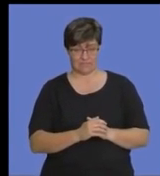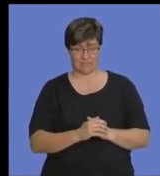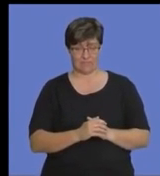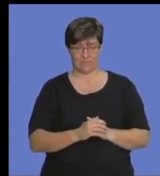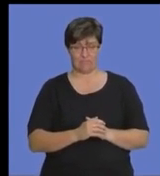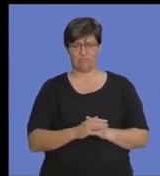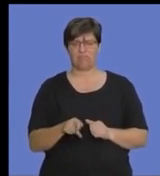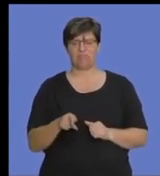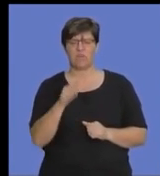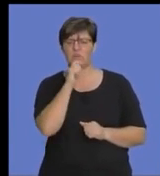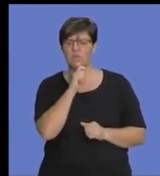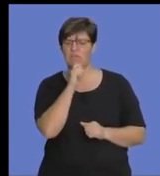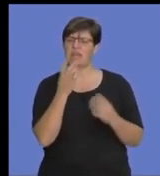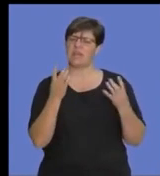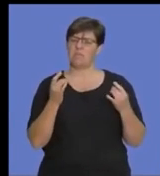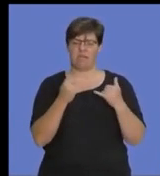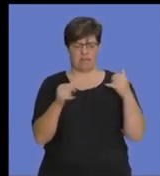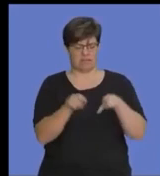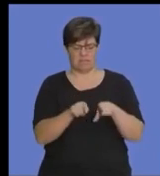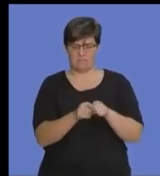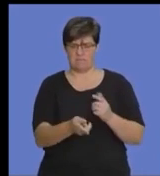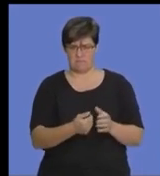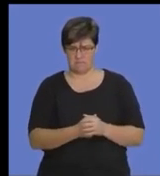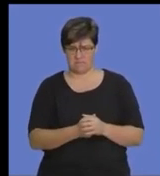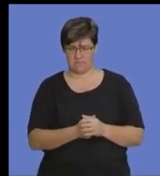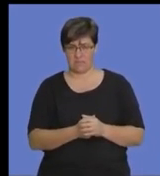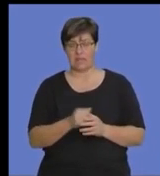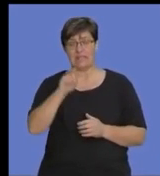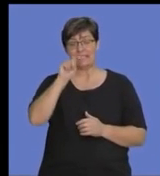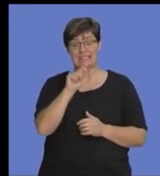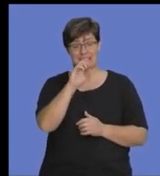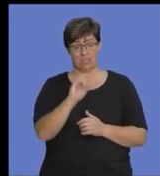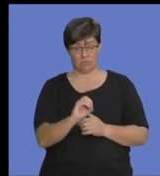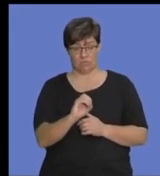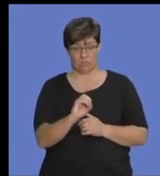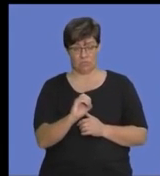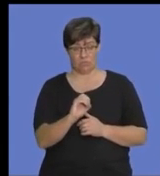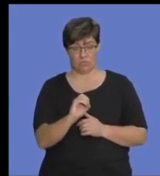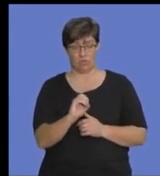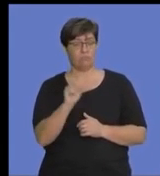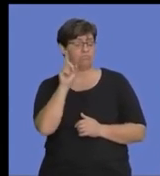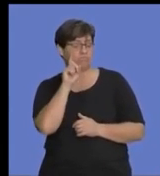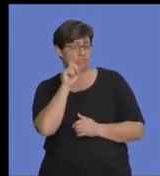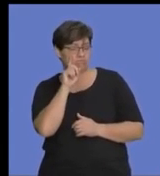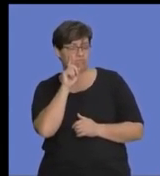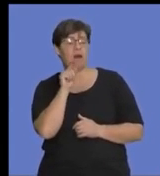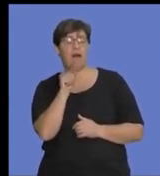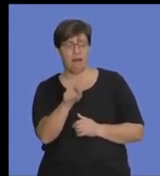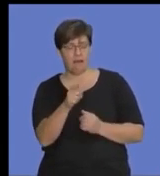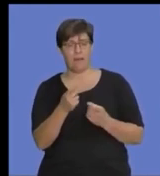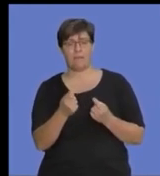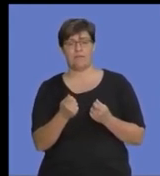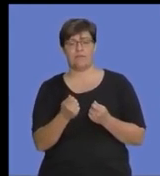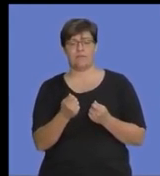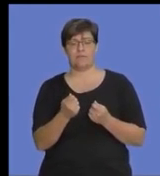we were to use a number line for this, at T0, you can see that the amount is actually